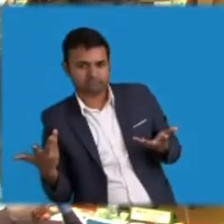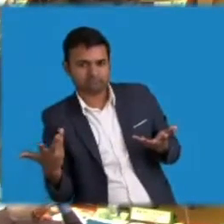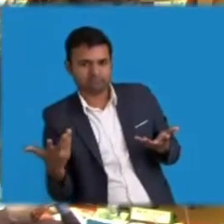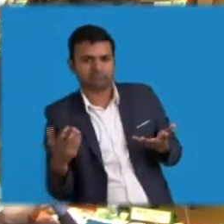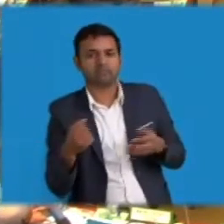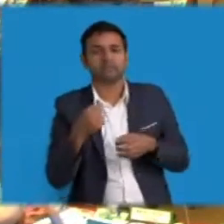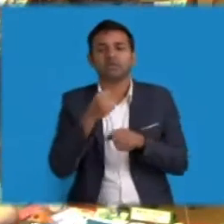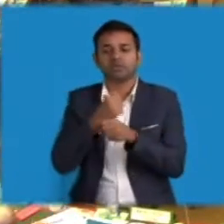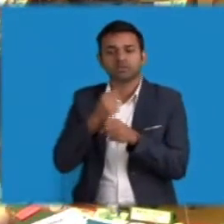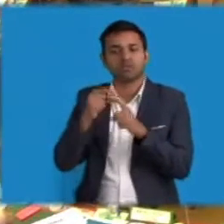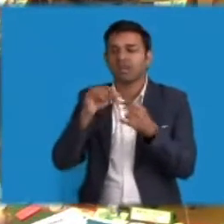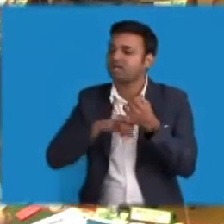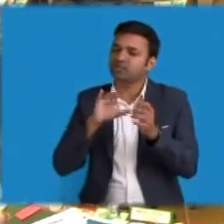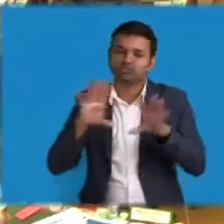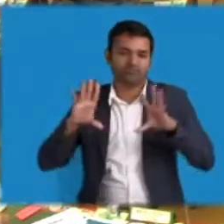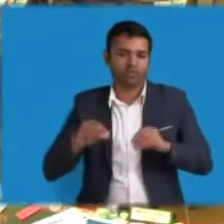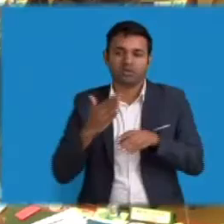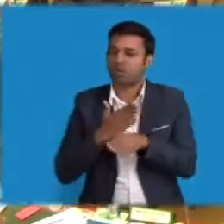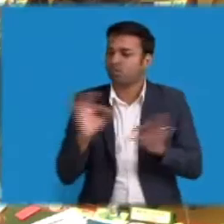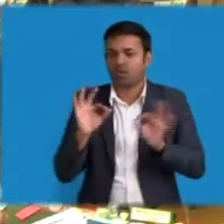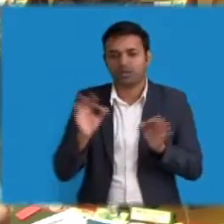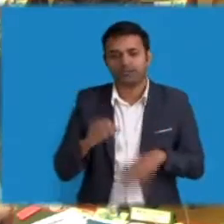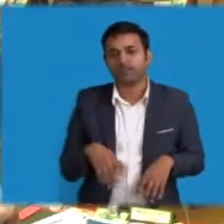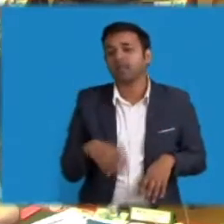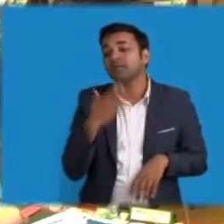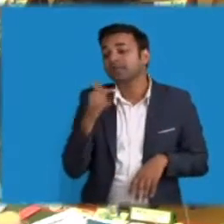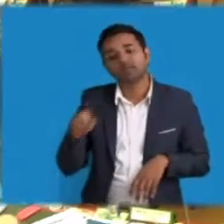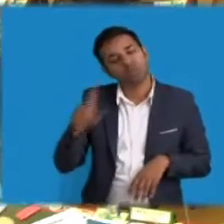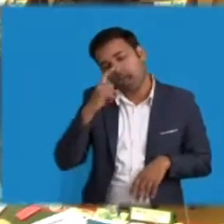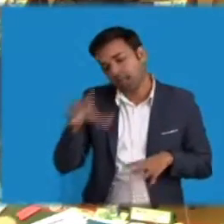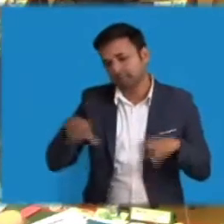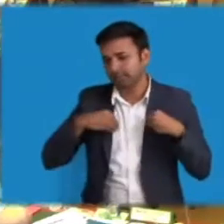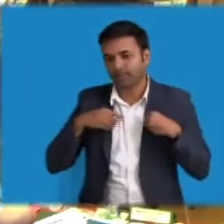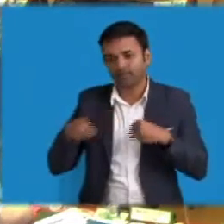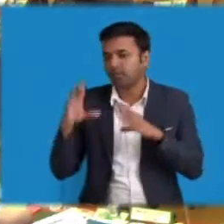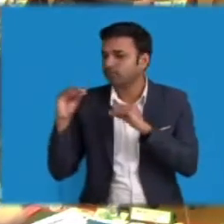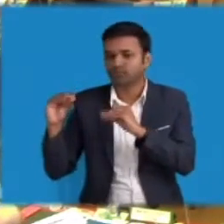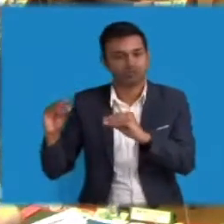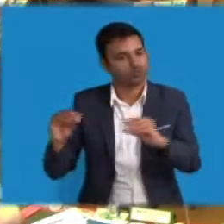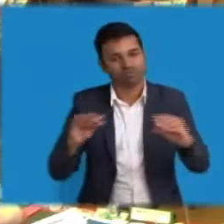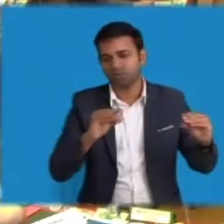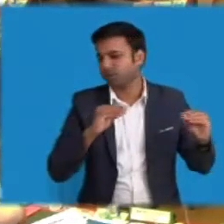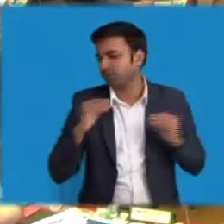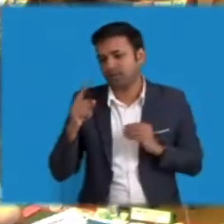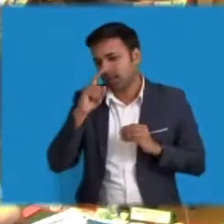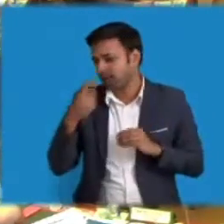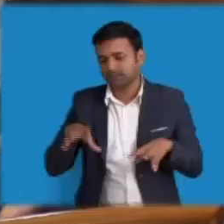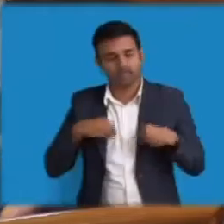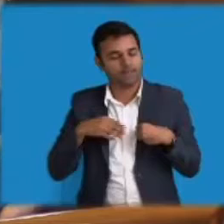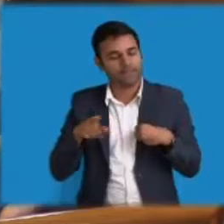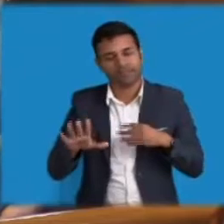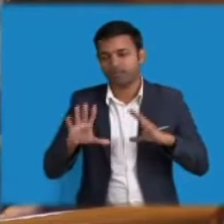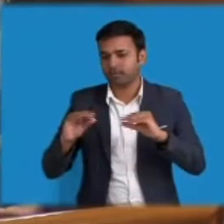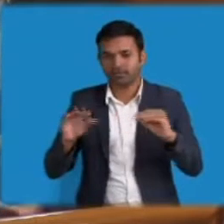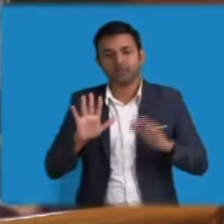Honourable Rajananova. Supplementary question, Madam Speaker. Can the Honourable Minister advise this August House the total cost